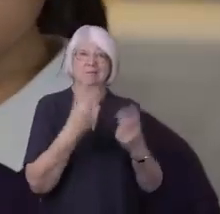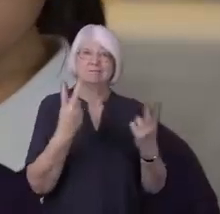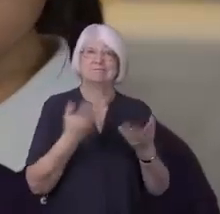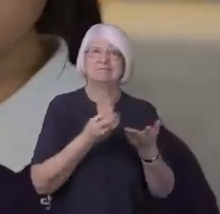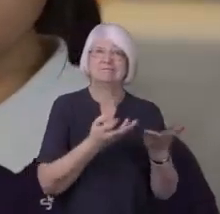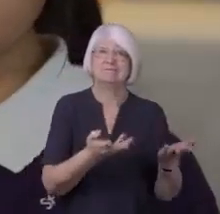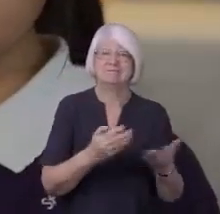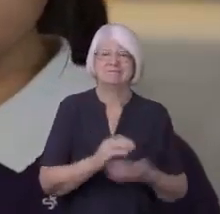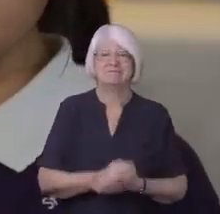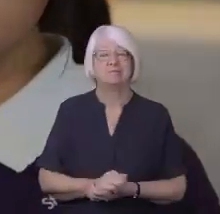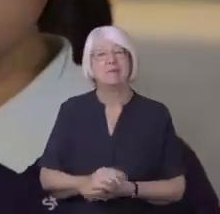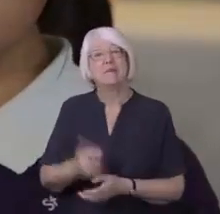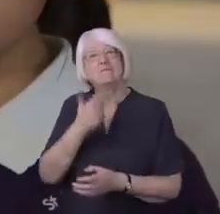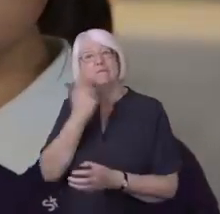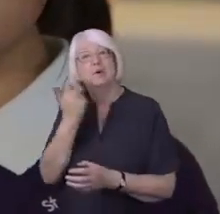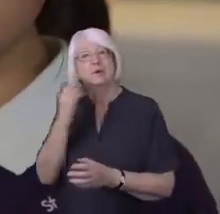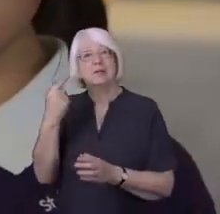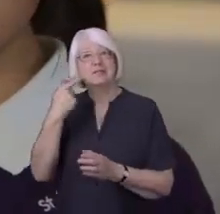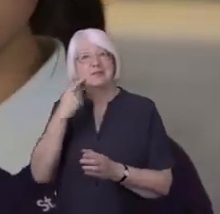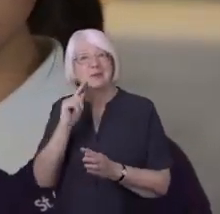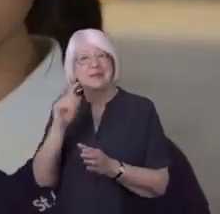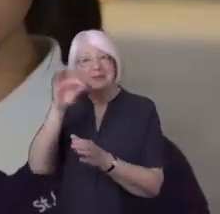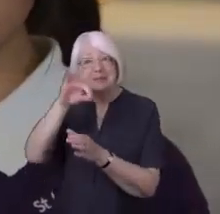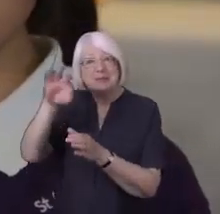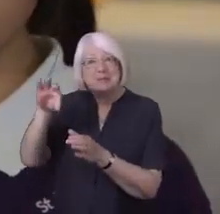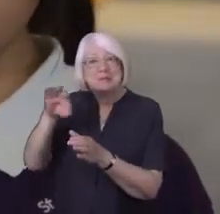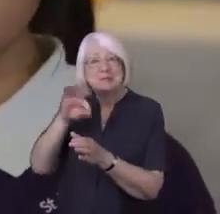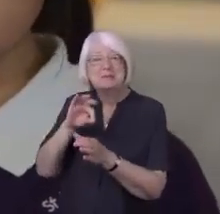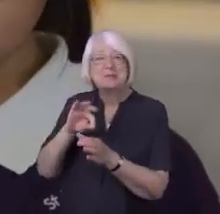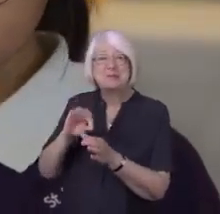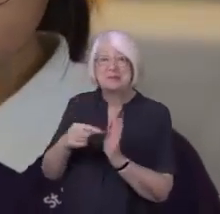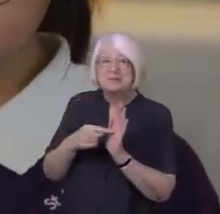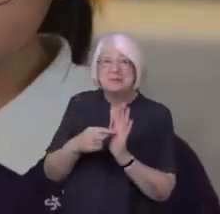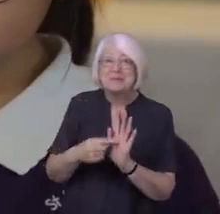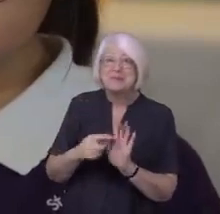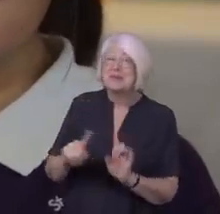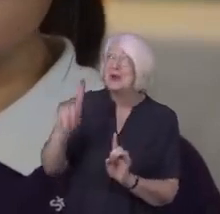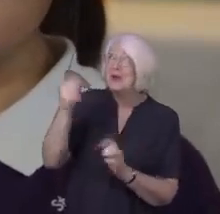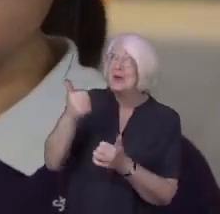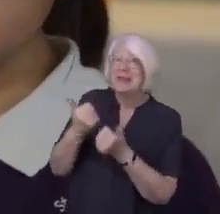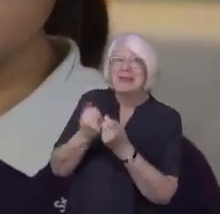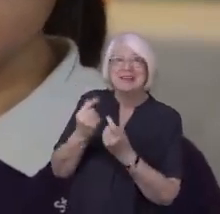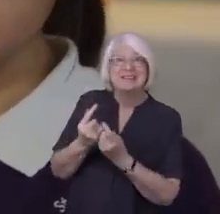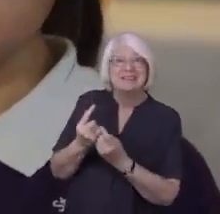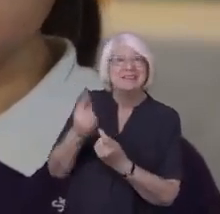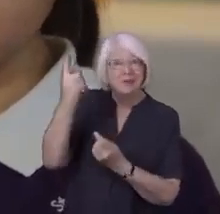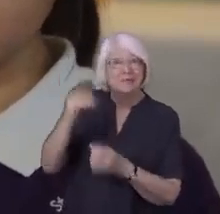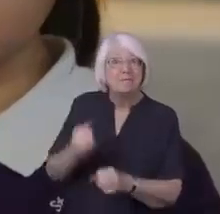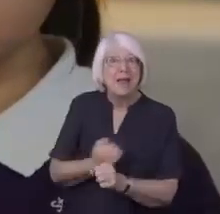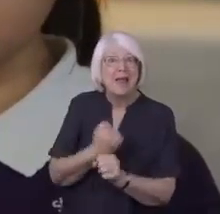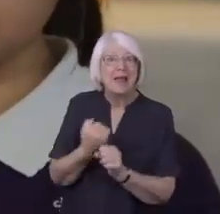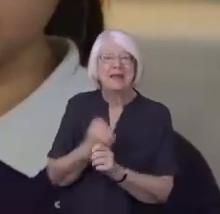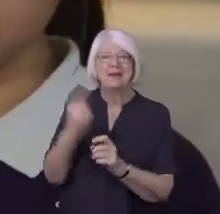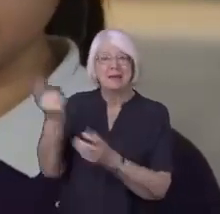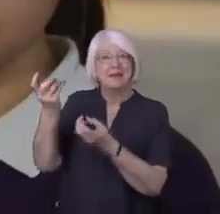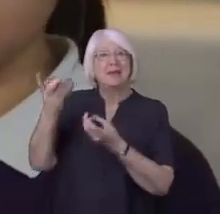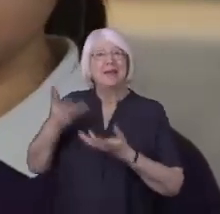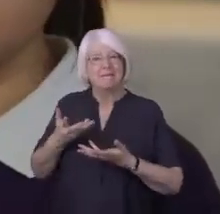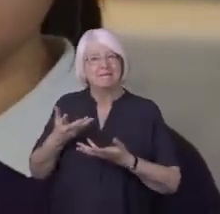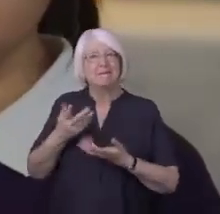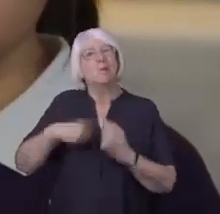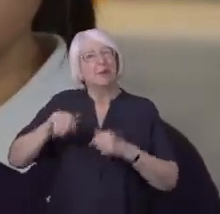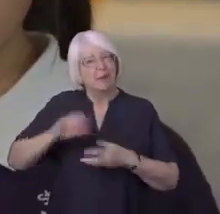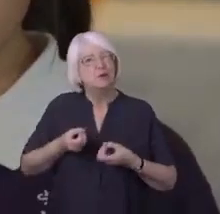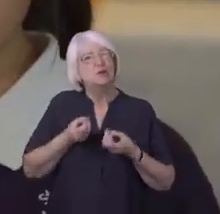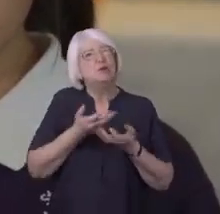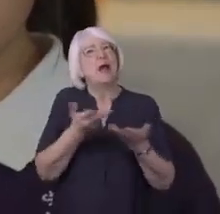The fruits and sweets, signs of all the good things you have made, given to us that we might share them fairly so everyone can have